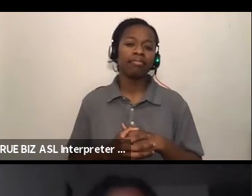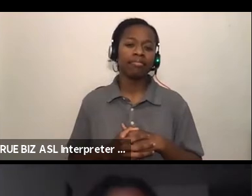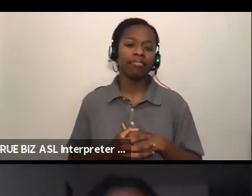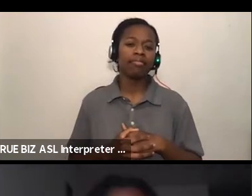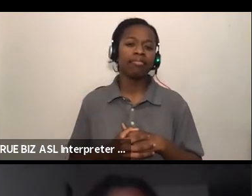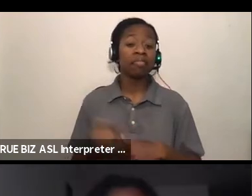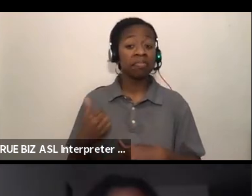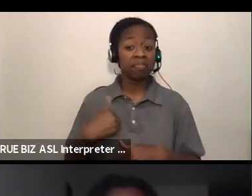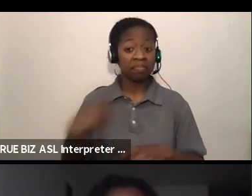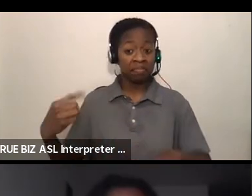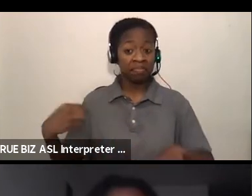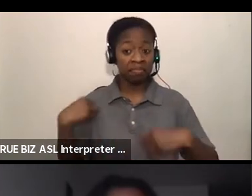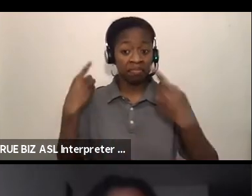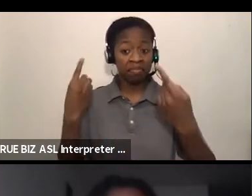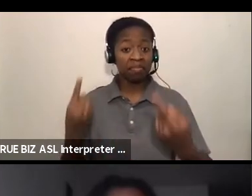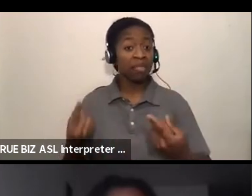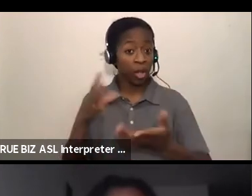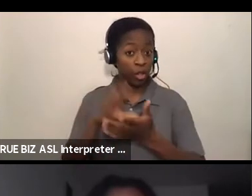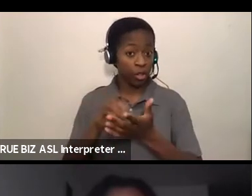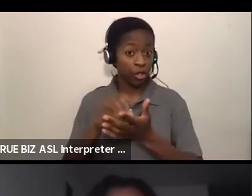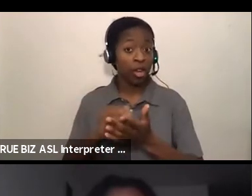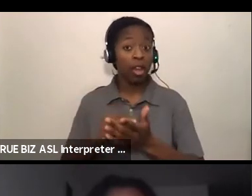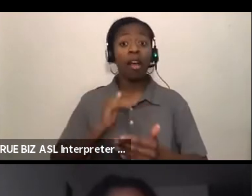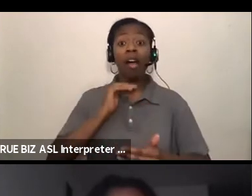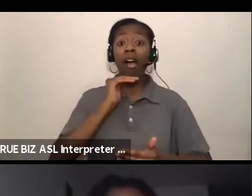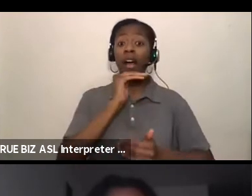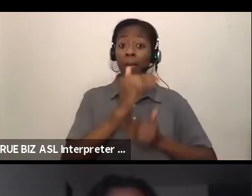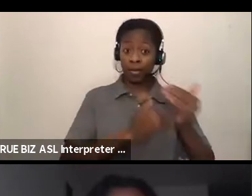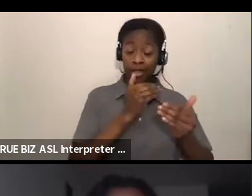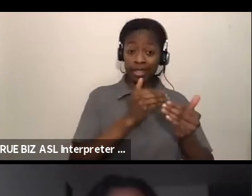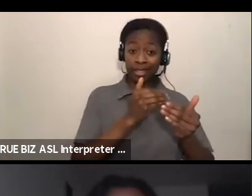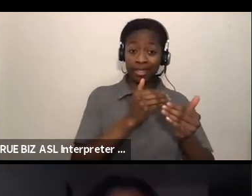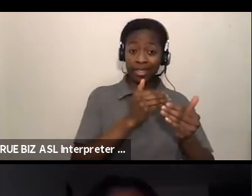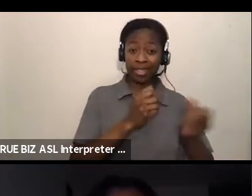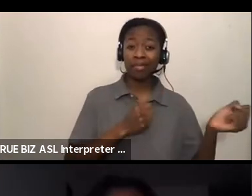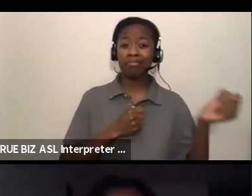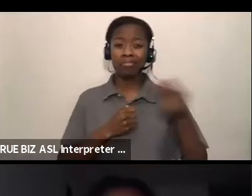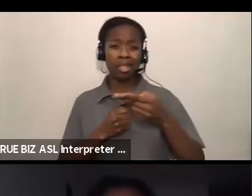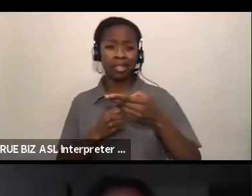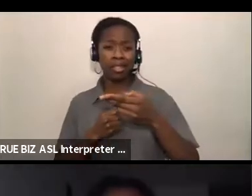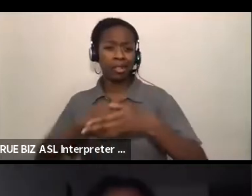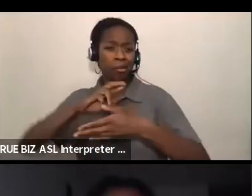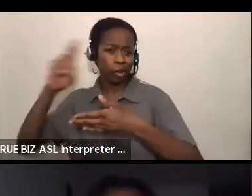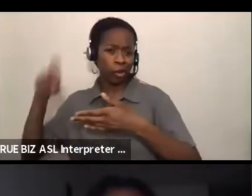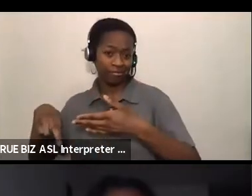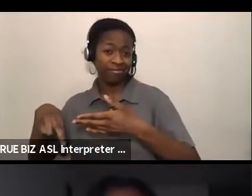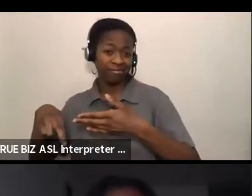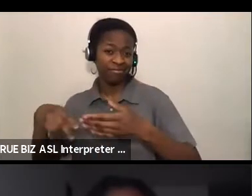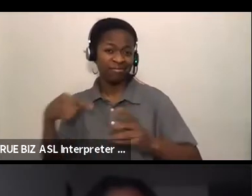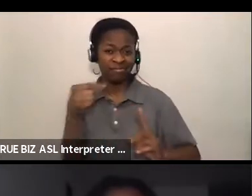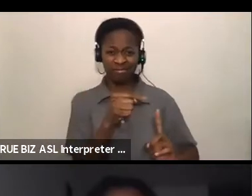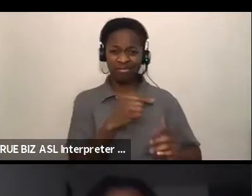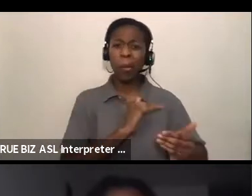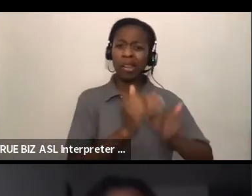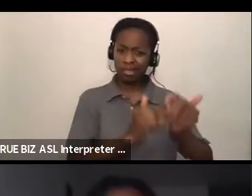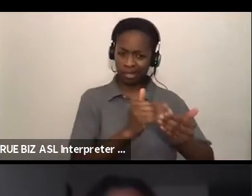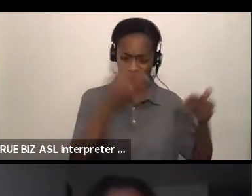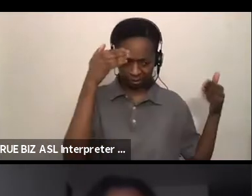I've learned that process over product is much better. Because, again, what we're talking about is,